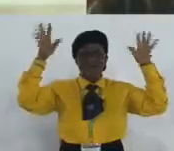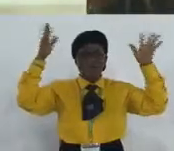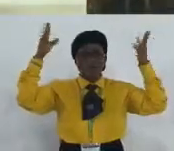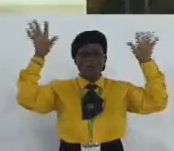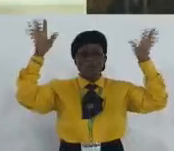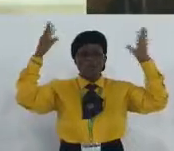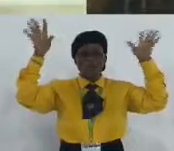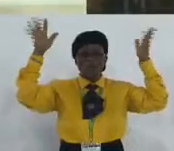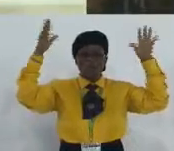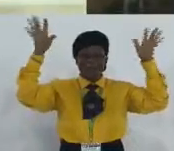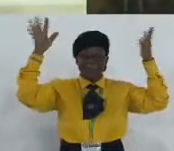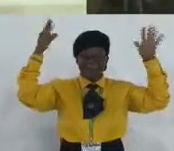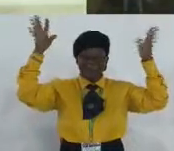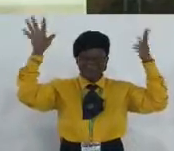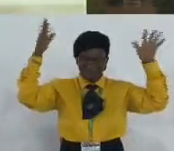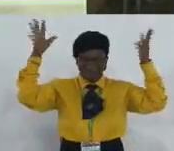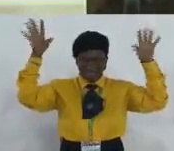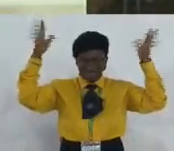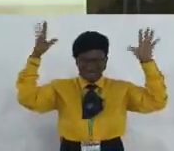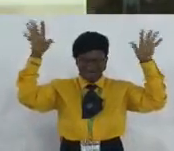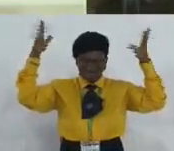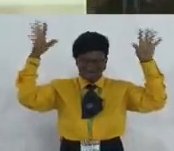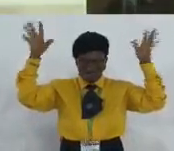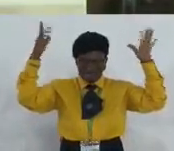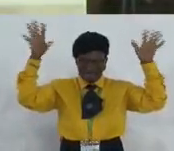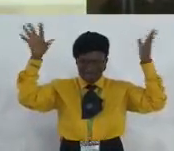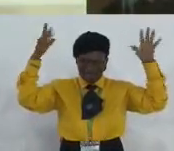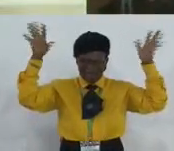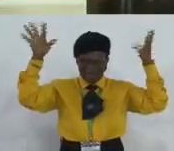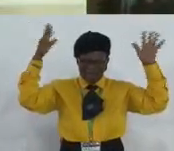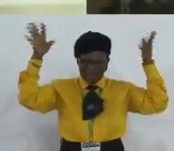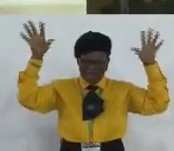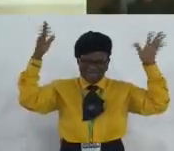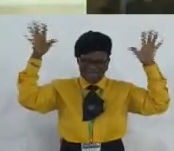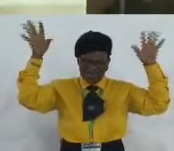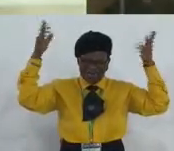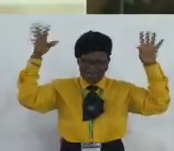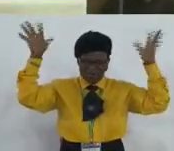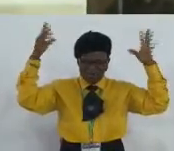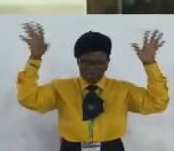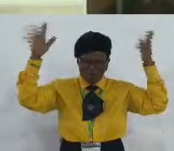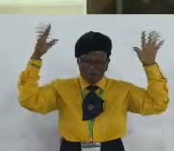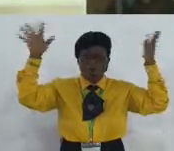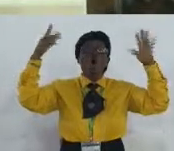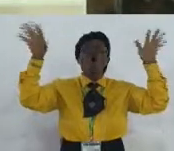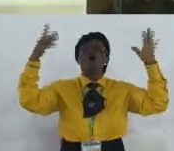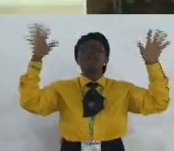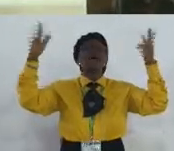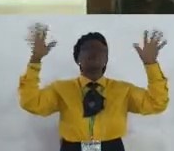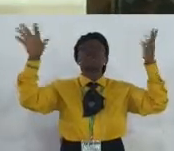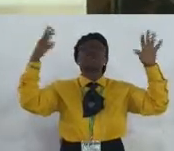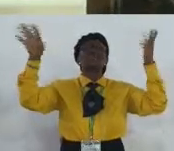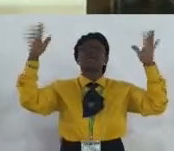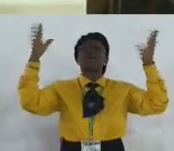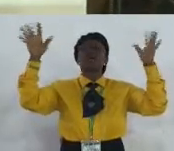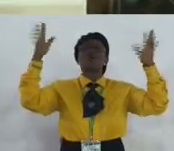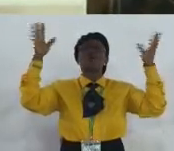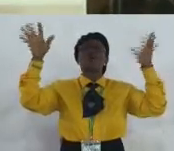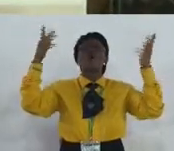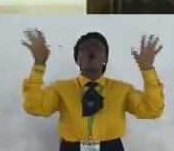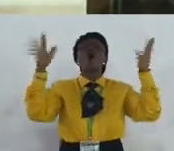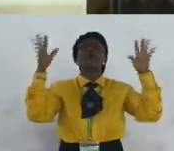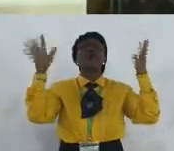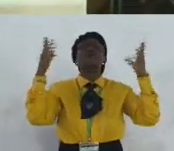in the mighty name of Jesus, in the mighty name